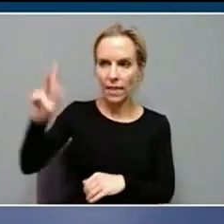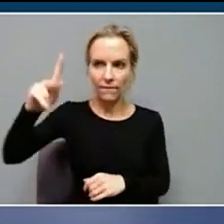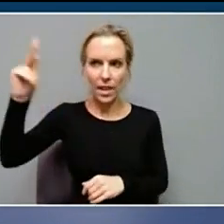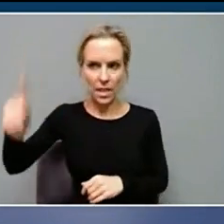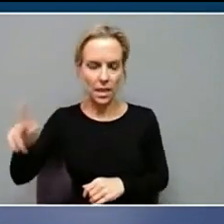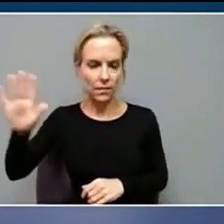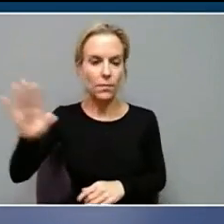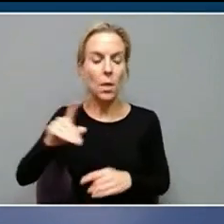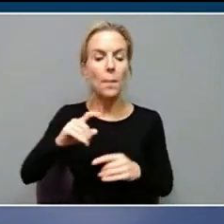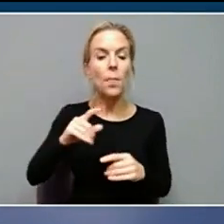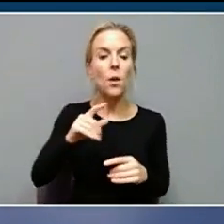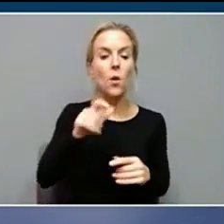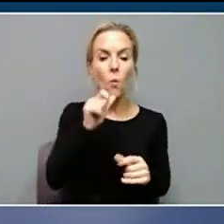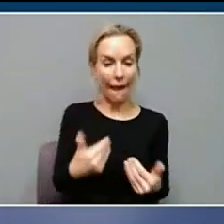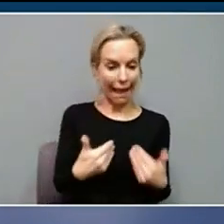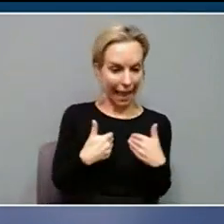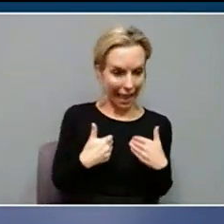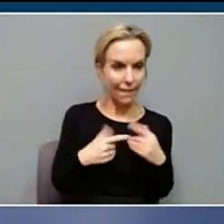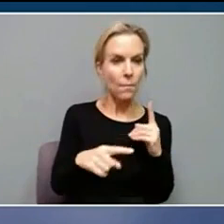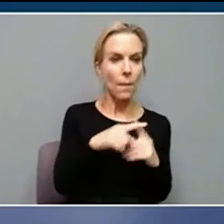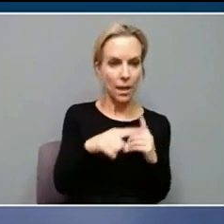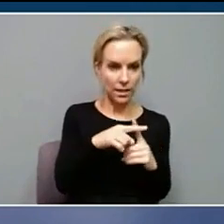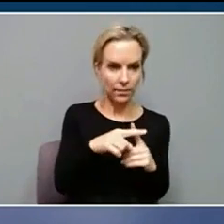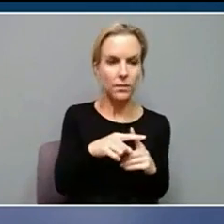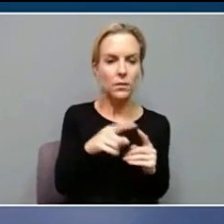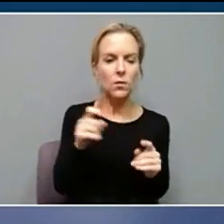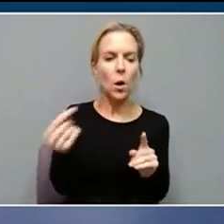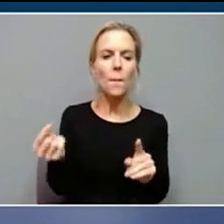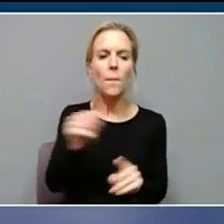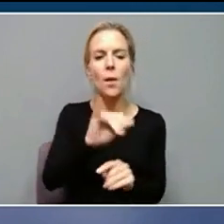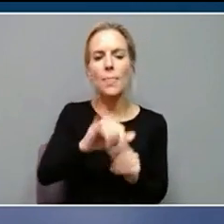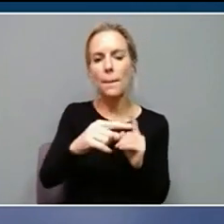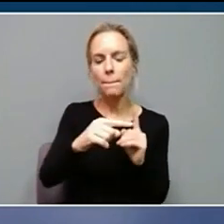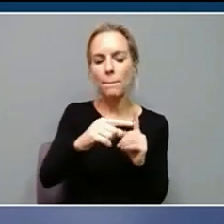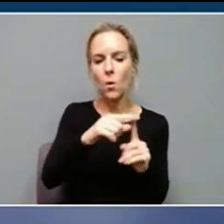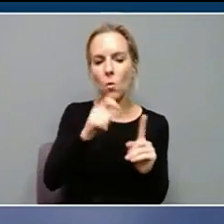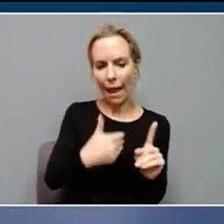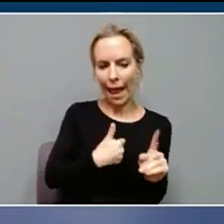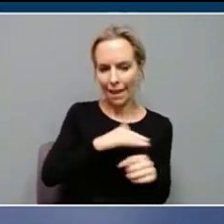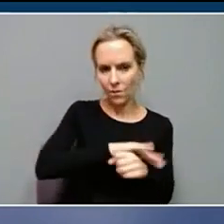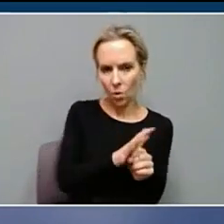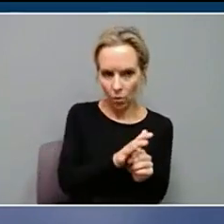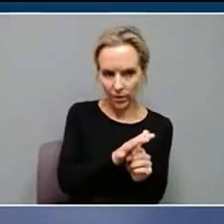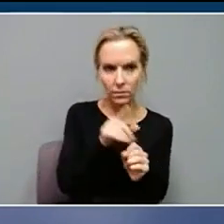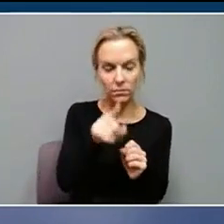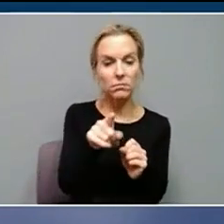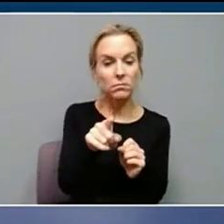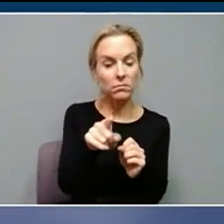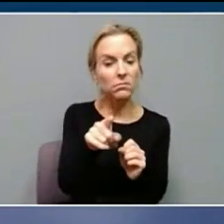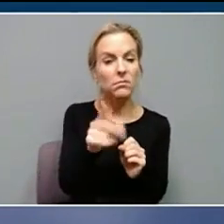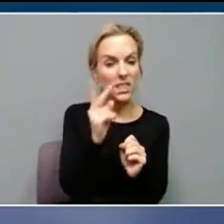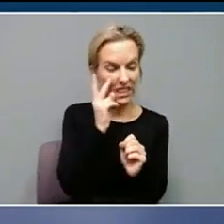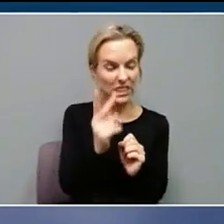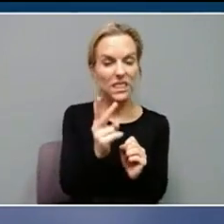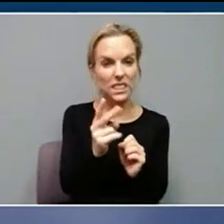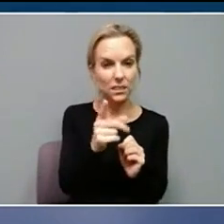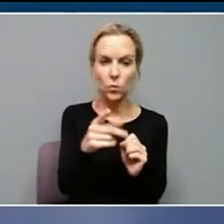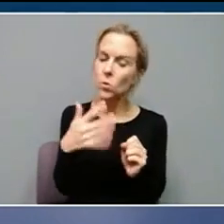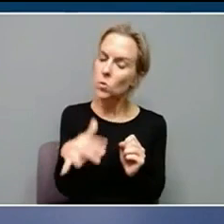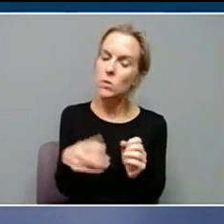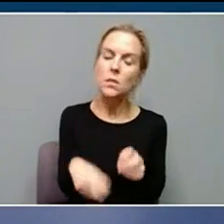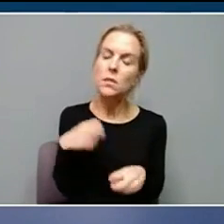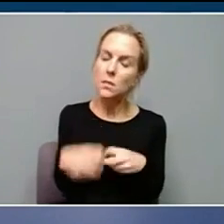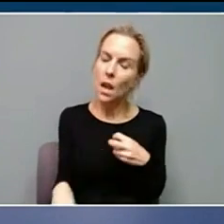Positivity. Yeah, go to the positivity. Again, just as tough. Let's